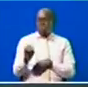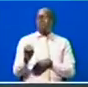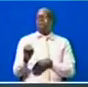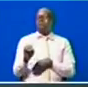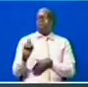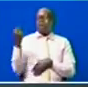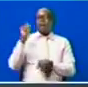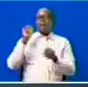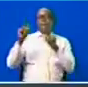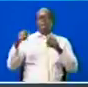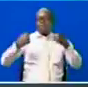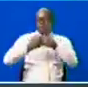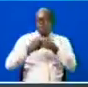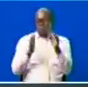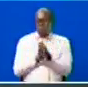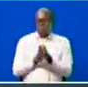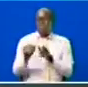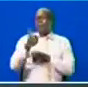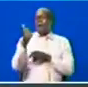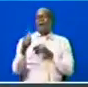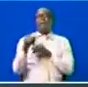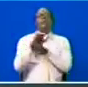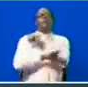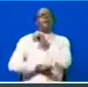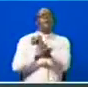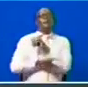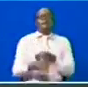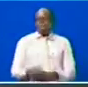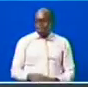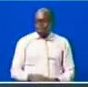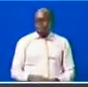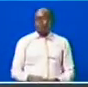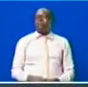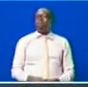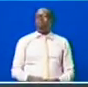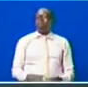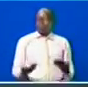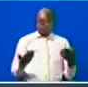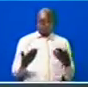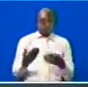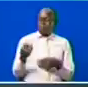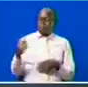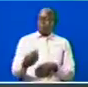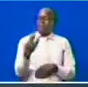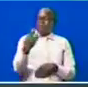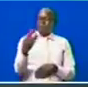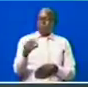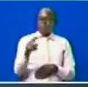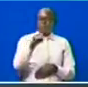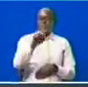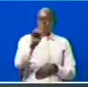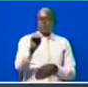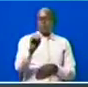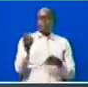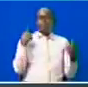Eswatini, that is Swaziland. Okay. So a round of three wins, two draws and a loss in the month of April. So Zoo Kericho's coach Sammy